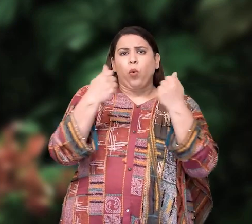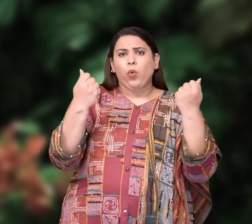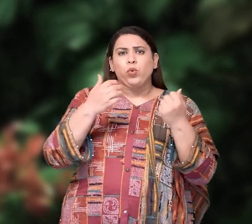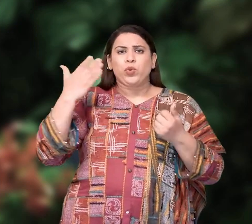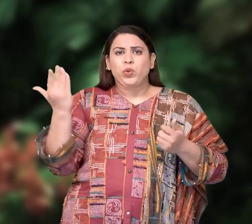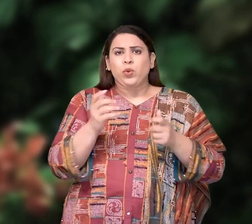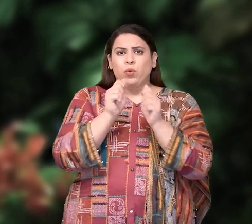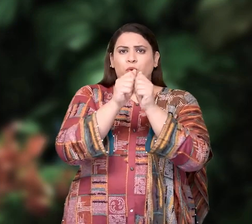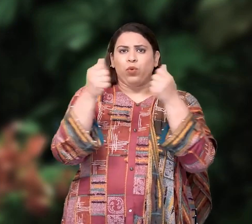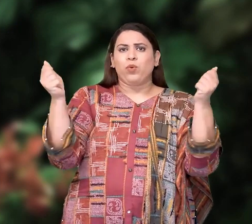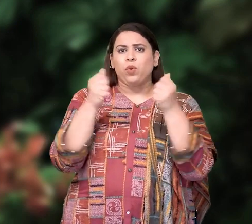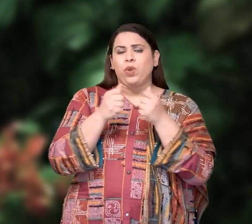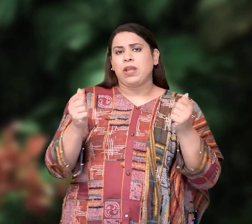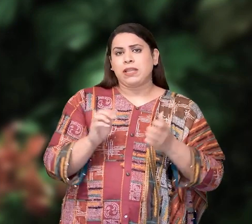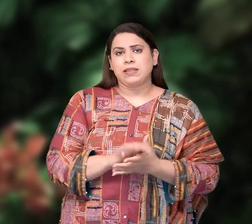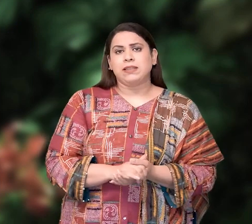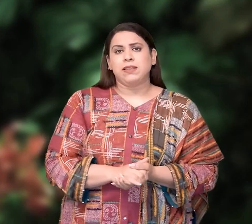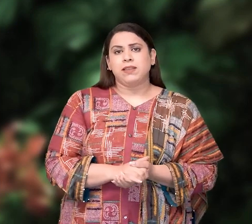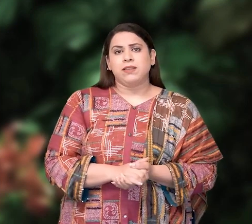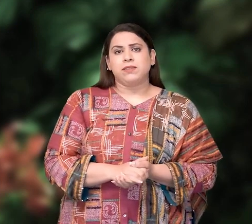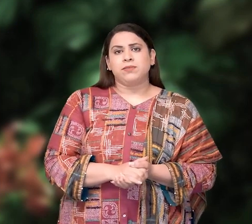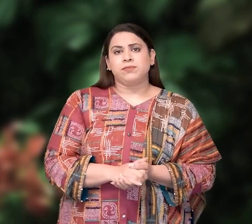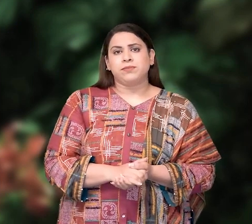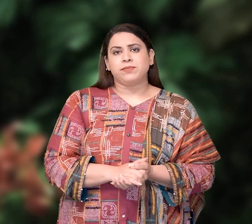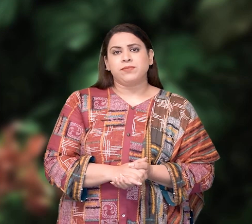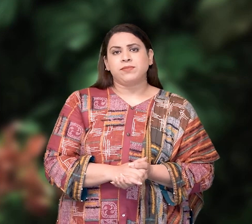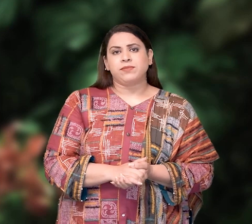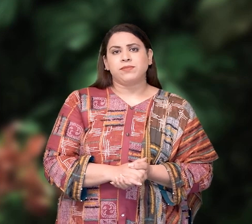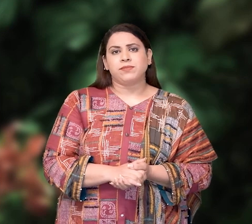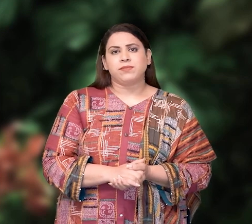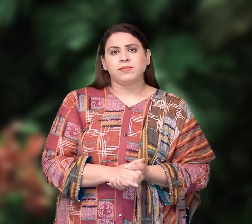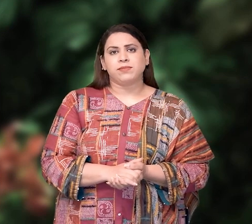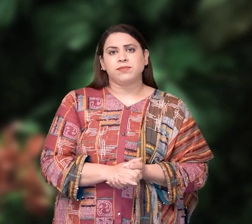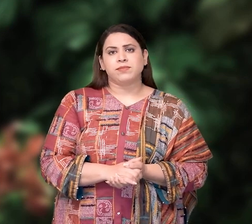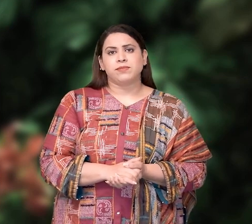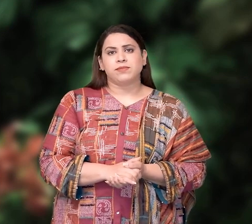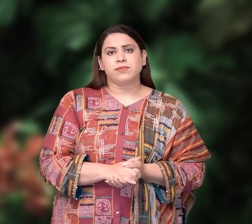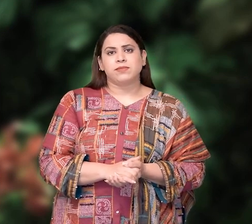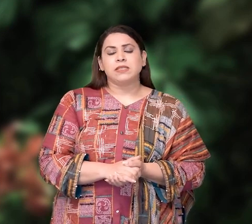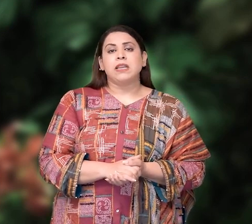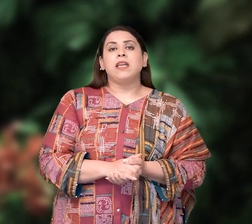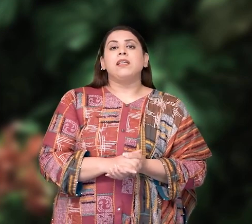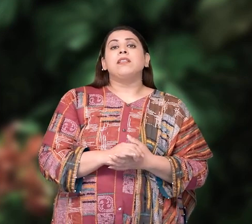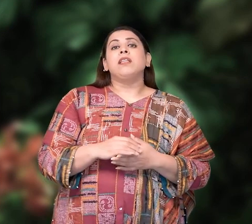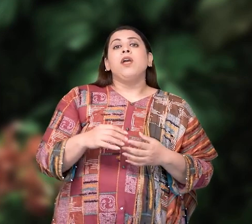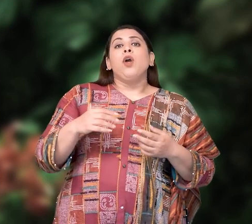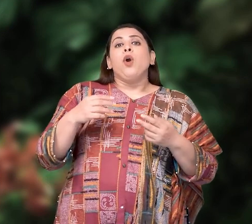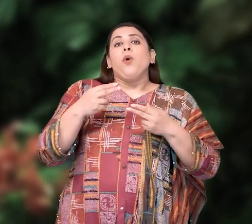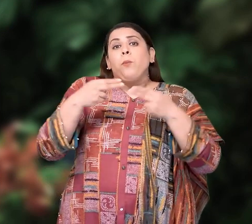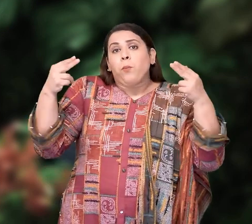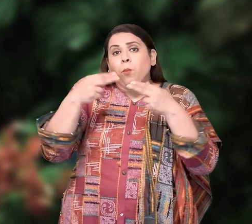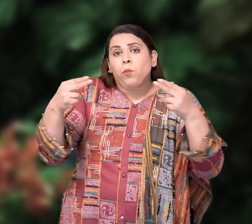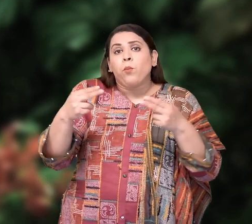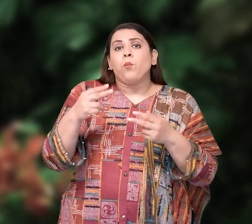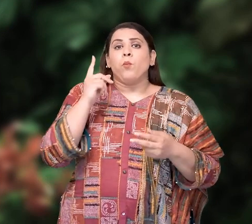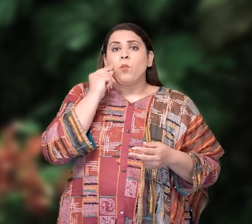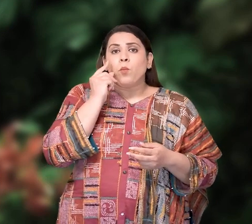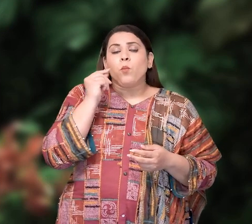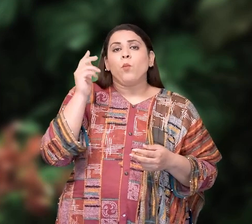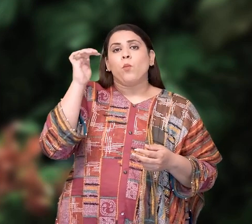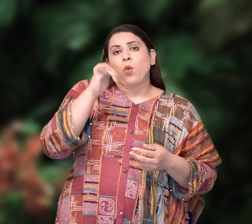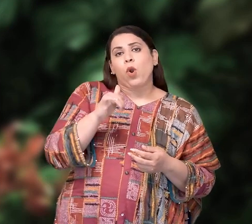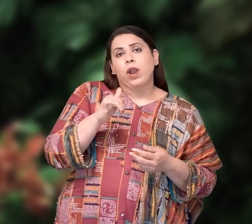newspapers. In spite of that, the boys that are being harassed